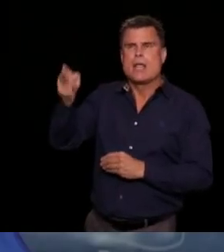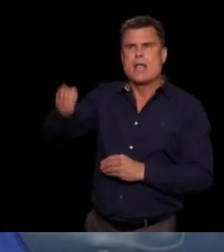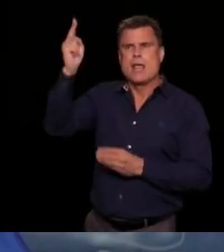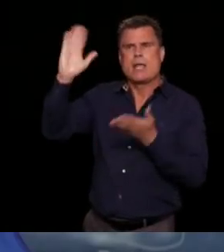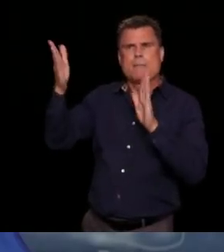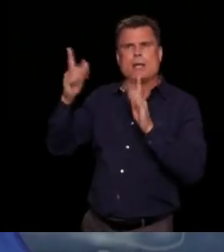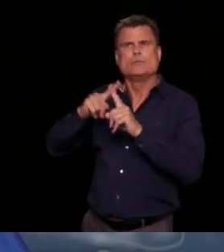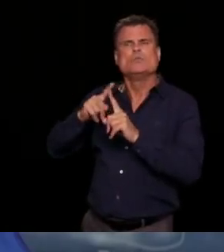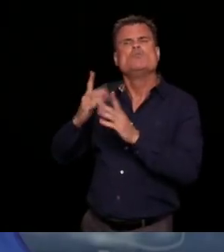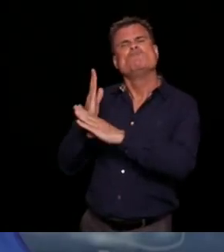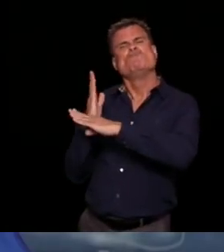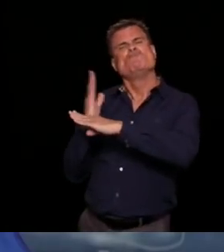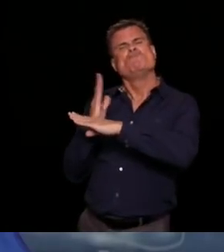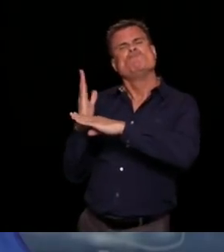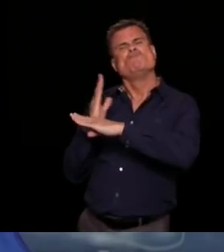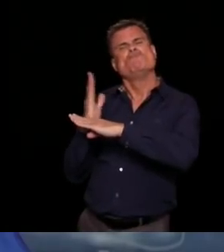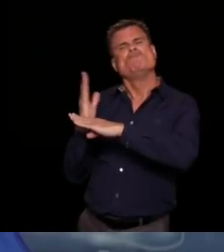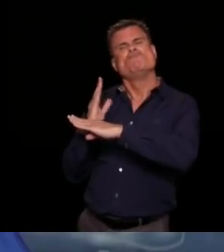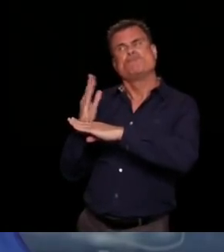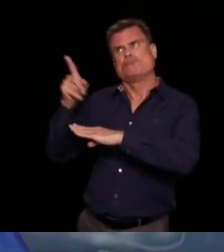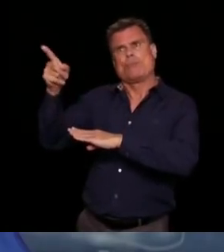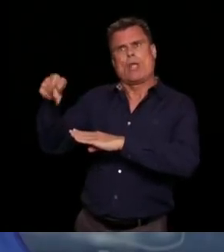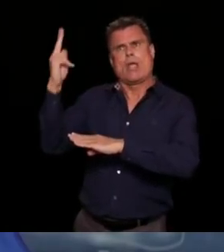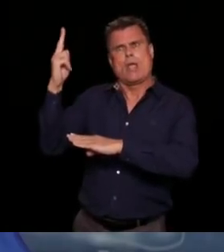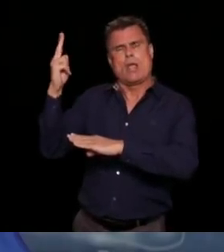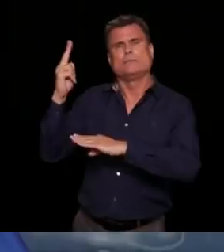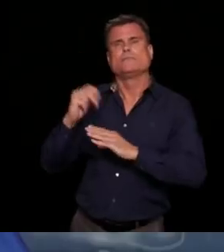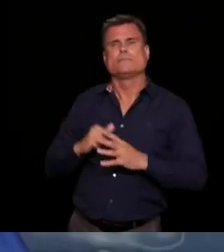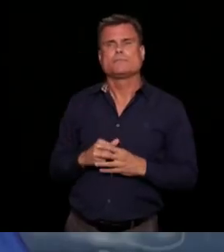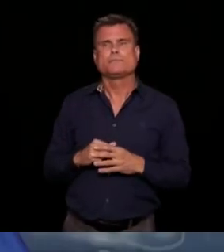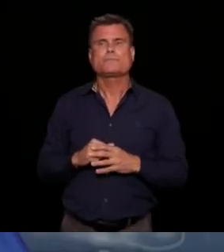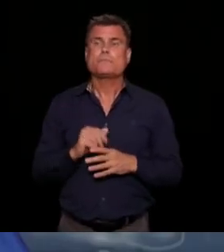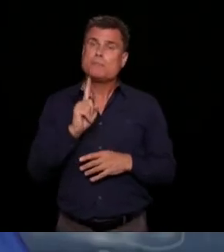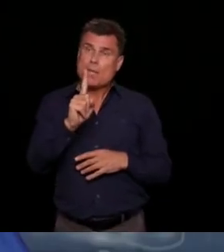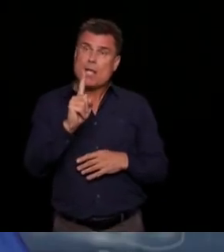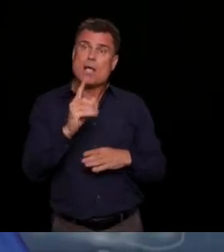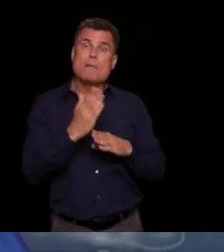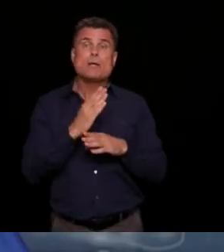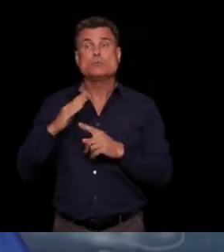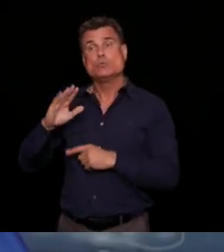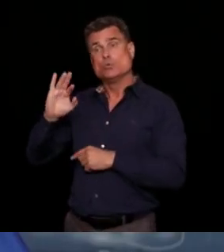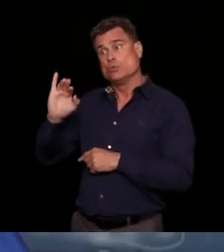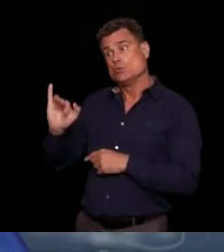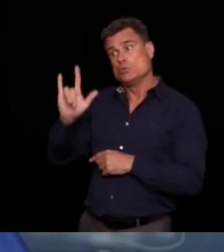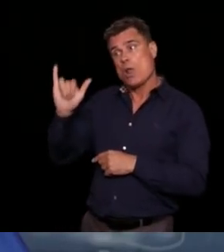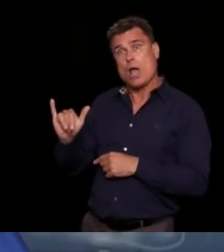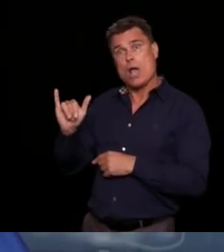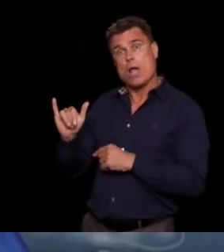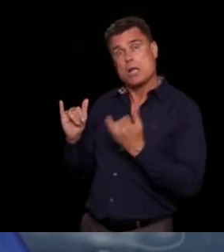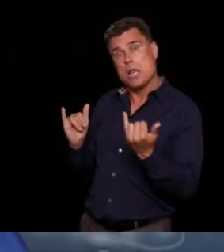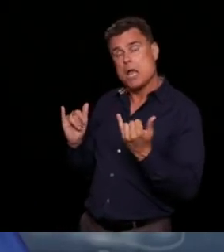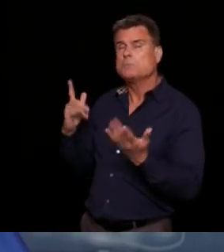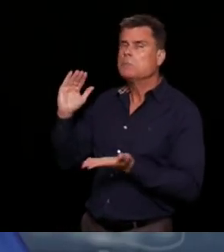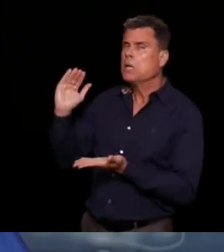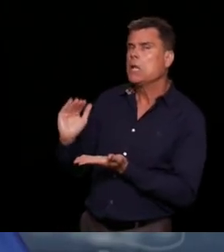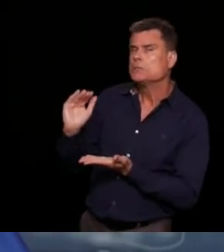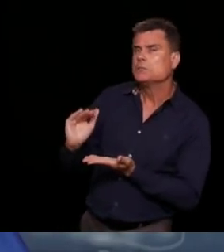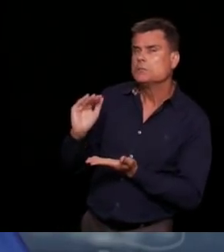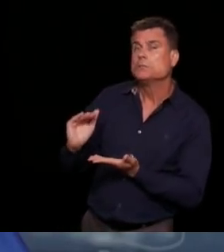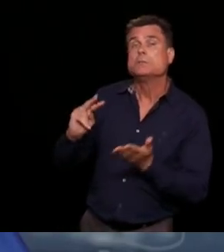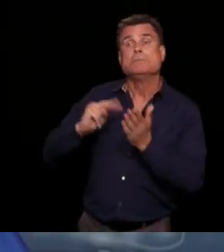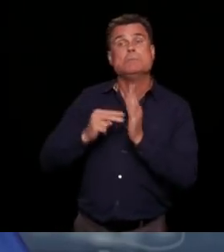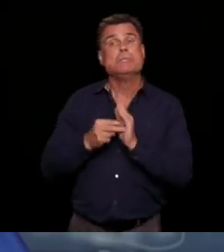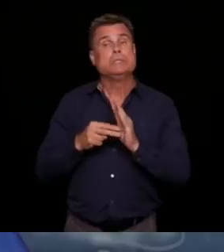and certainly compared to before the pandemic, but it's less than some days in July as well. Clearly, we've tested